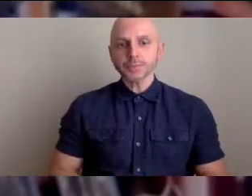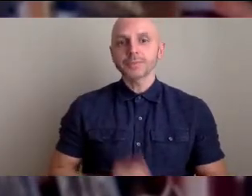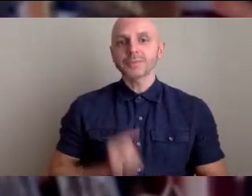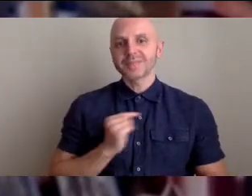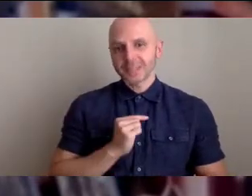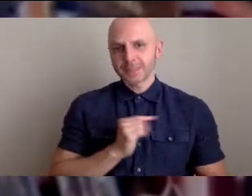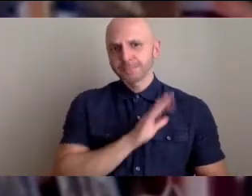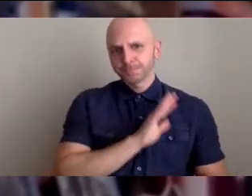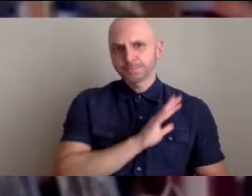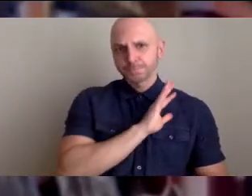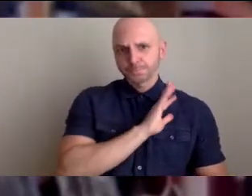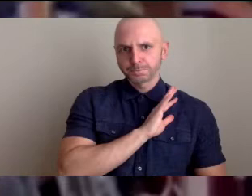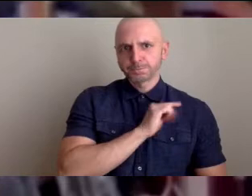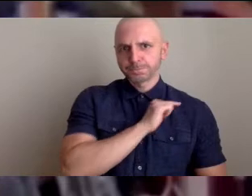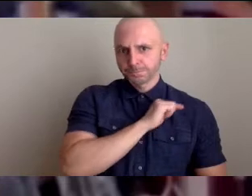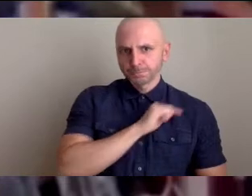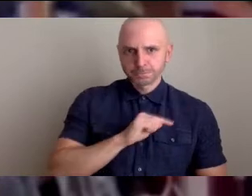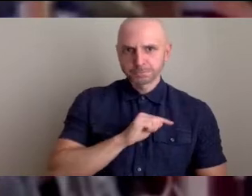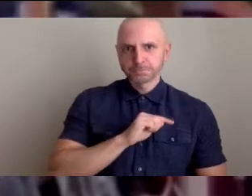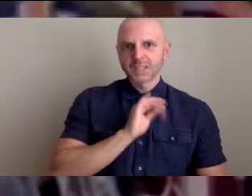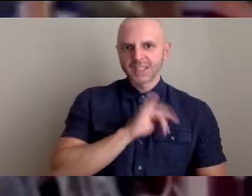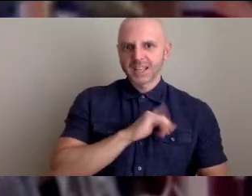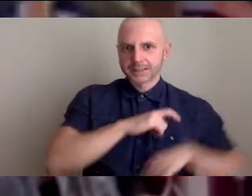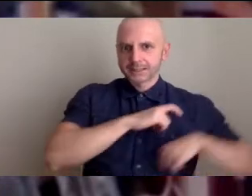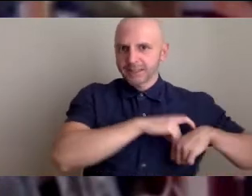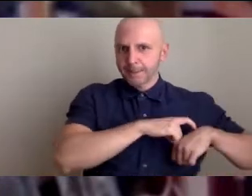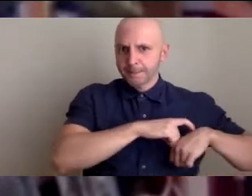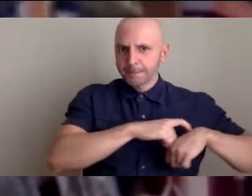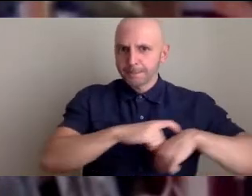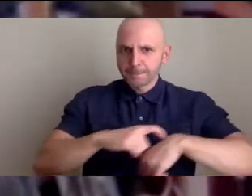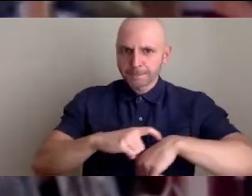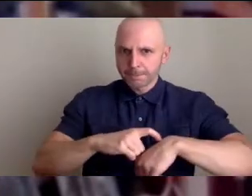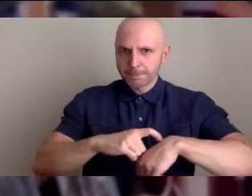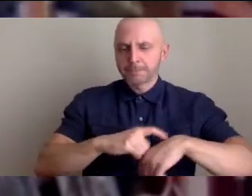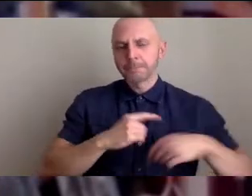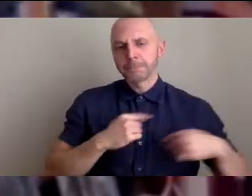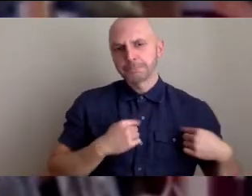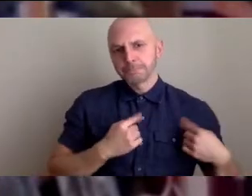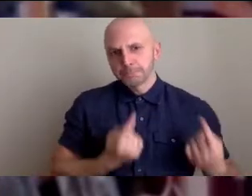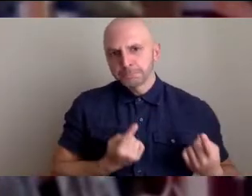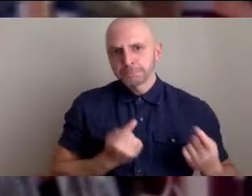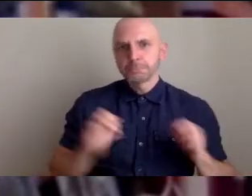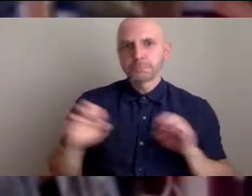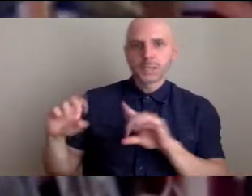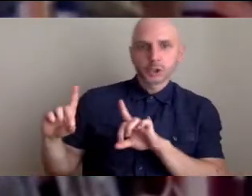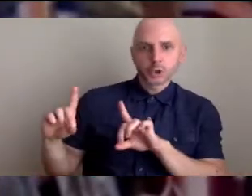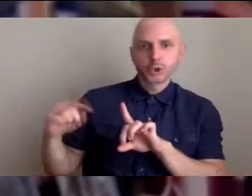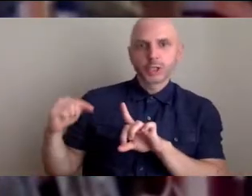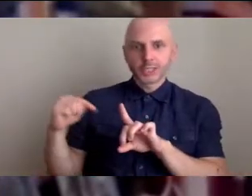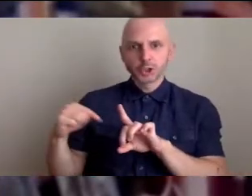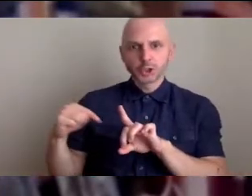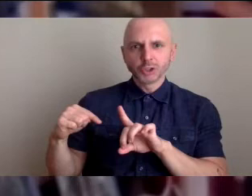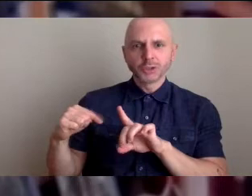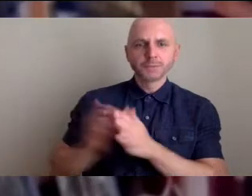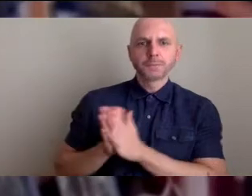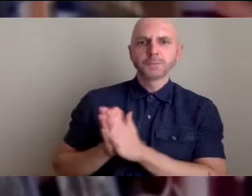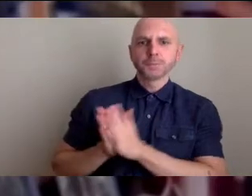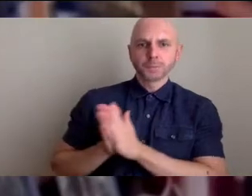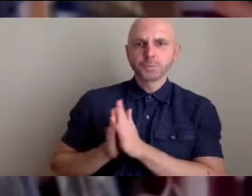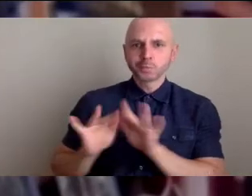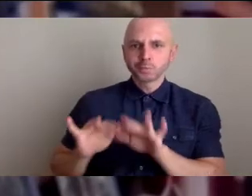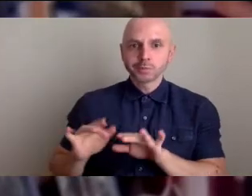interest in legal education, maintained it over the years. I was teaching on the side at different law schools and very much involved with